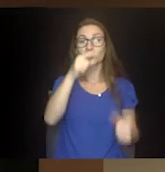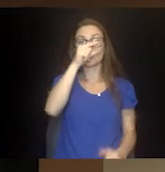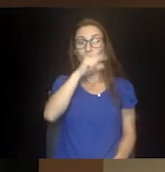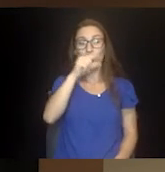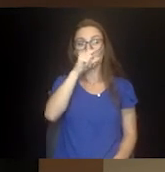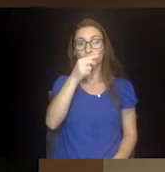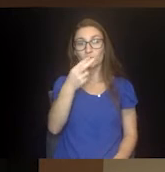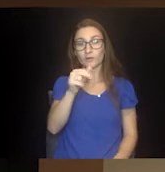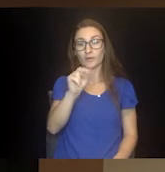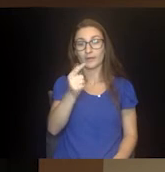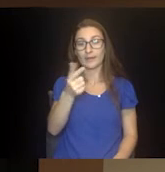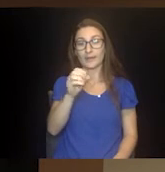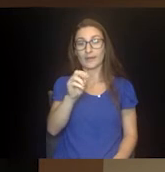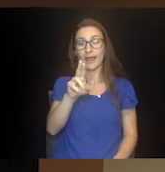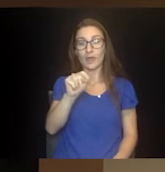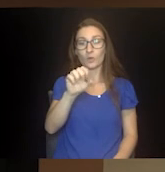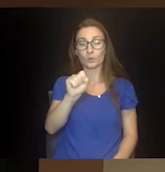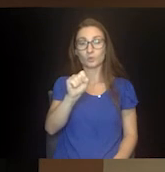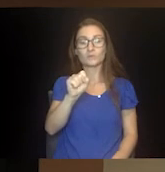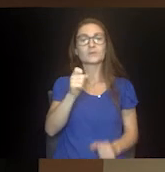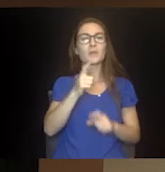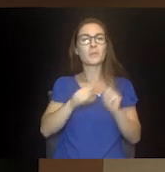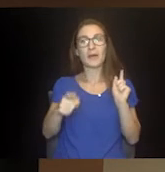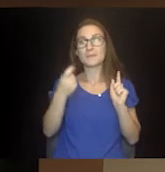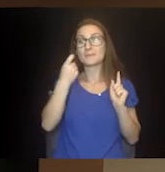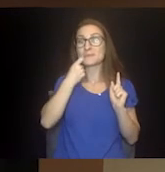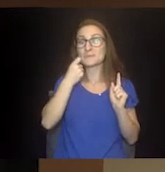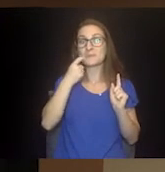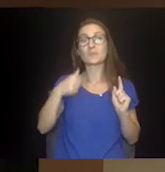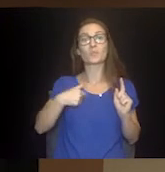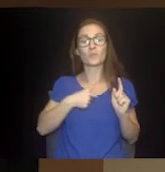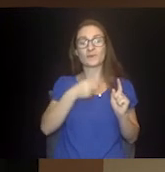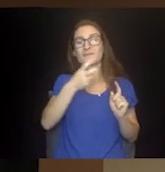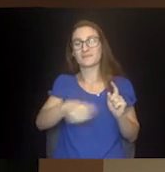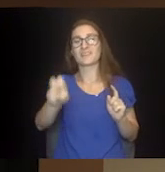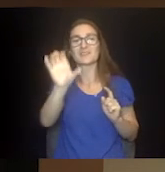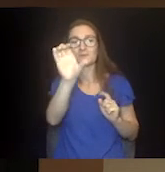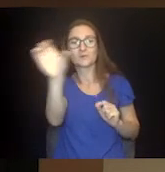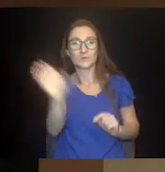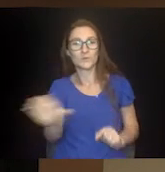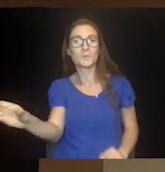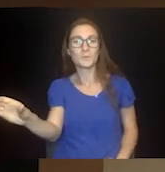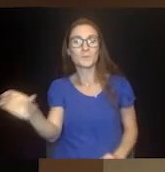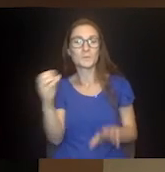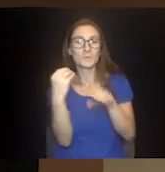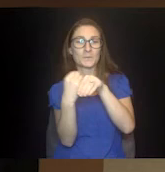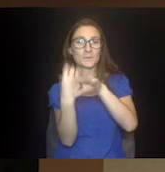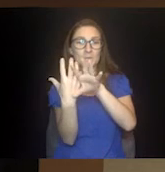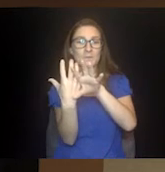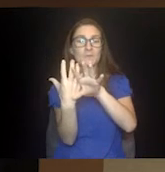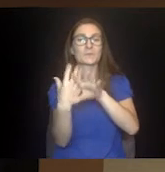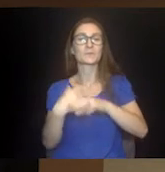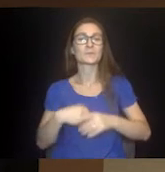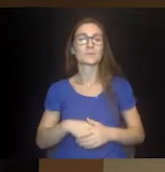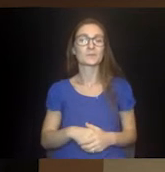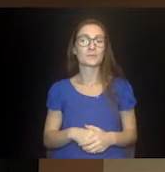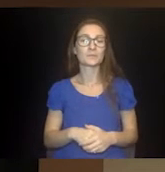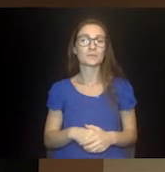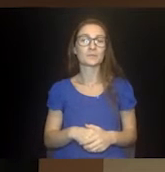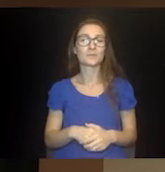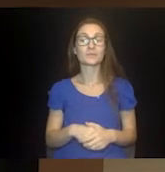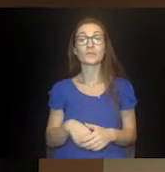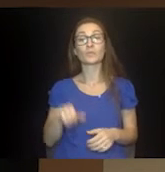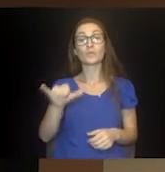yeah, and then we switched to a thing called Google Hangouts, but for about the last year and a half or so, we've been using Zoom. So we do